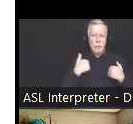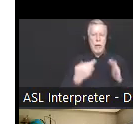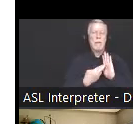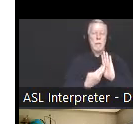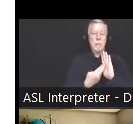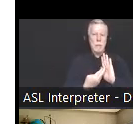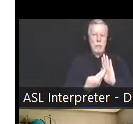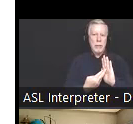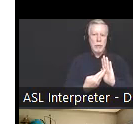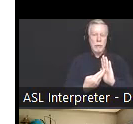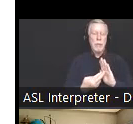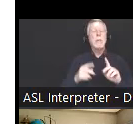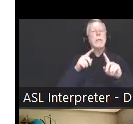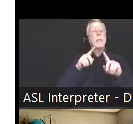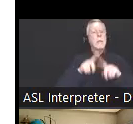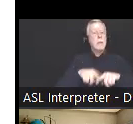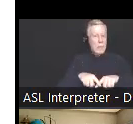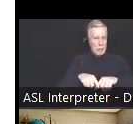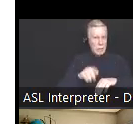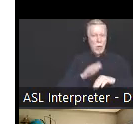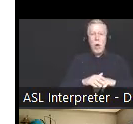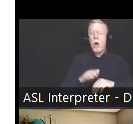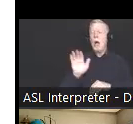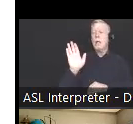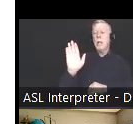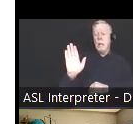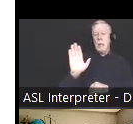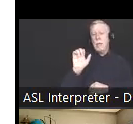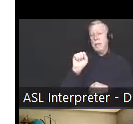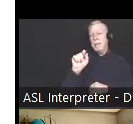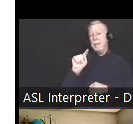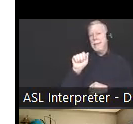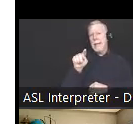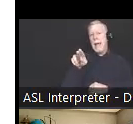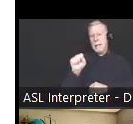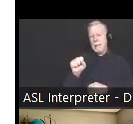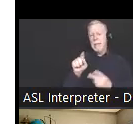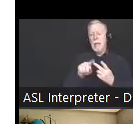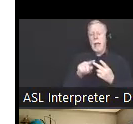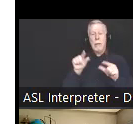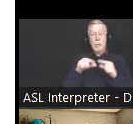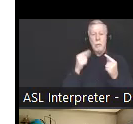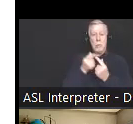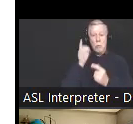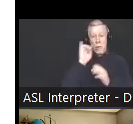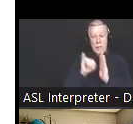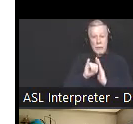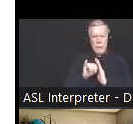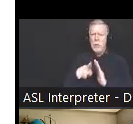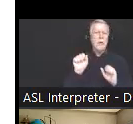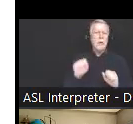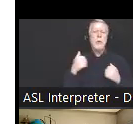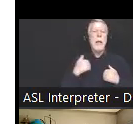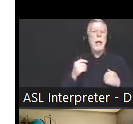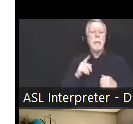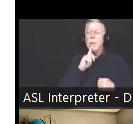representation. Depending upon one's status and the group identities, you can have a totally